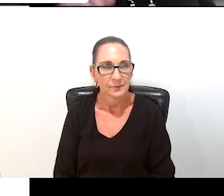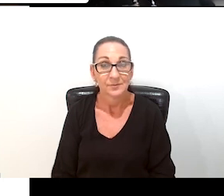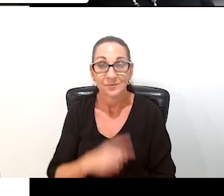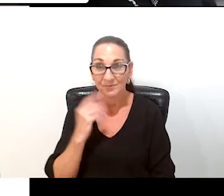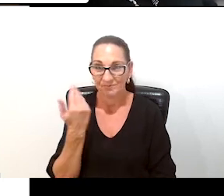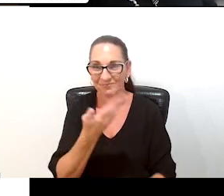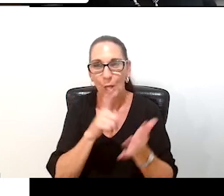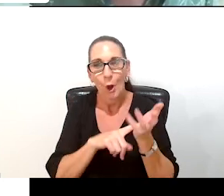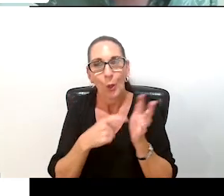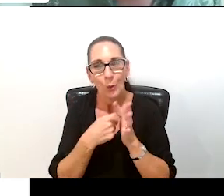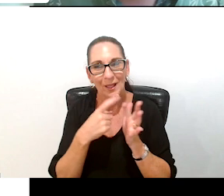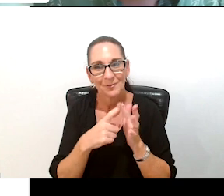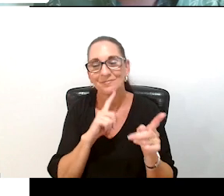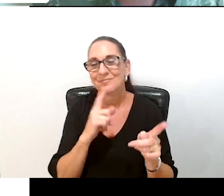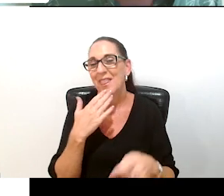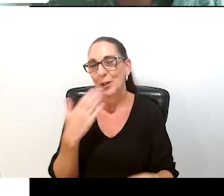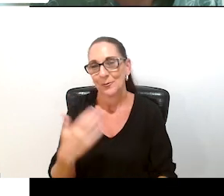Back to you, Luke. Thank you.